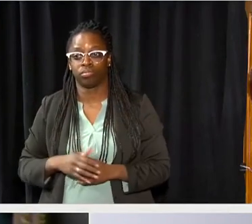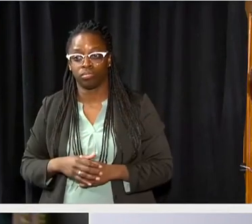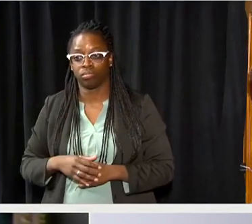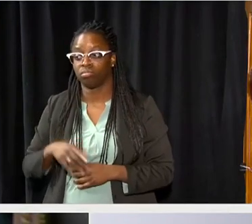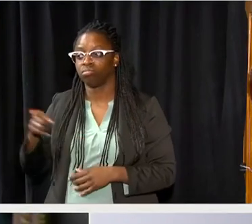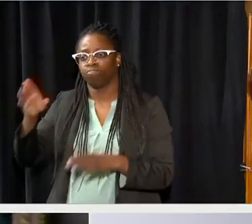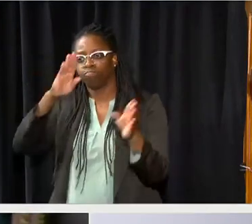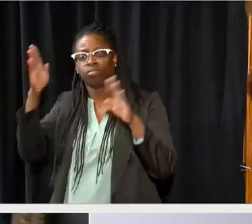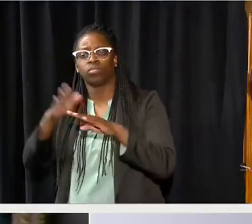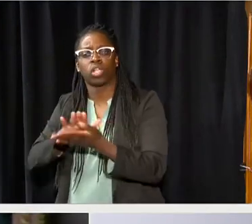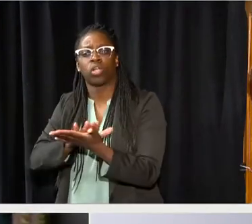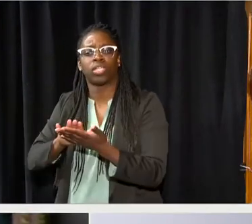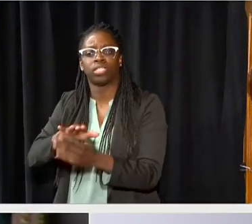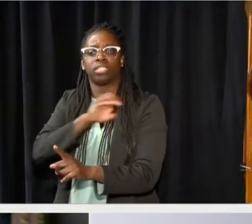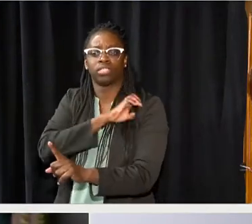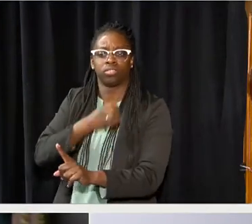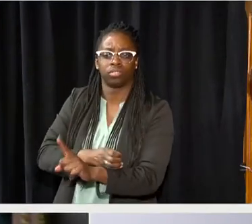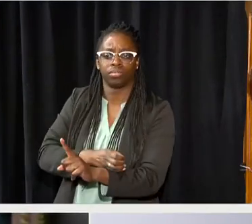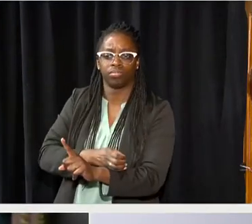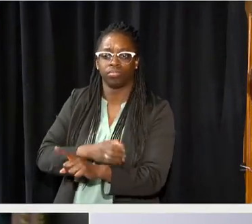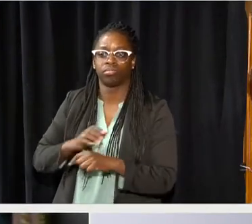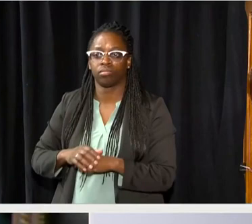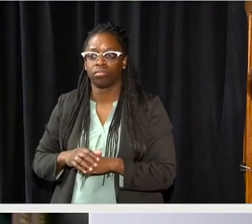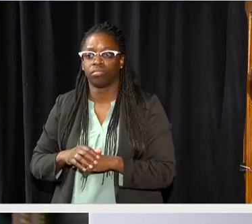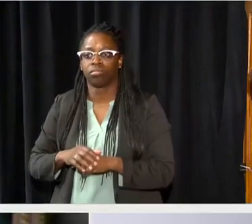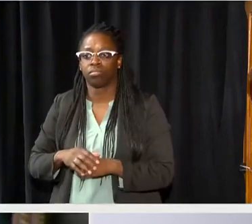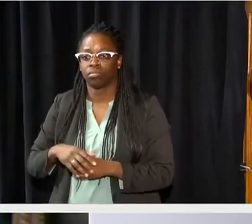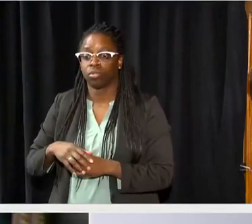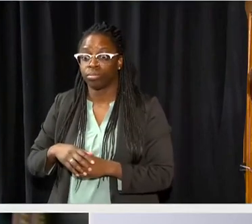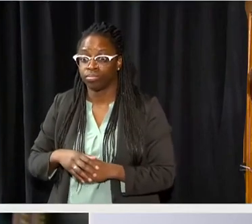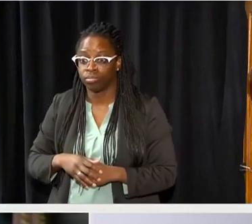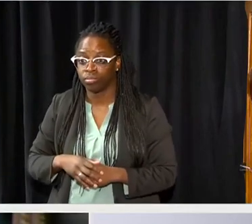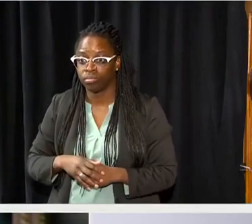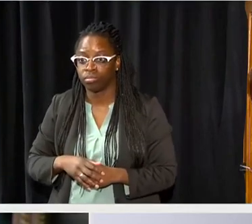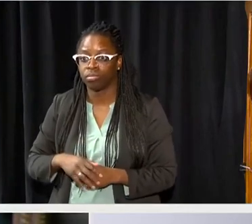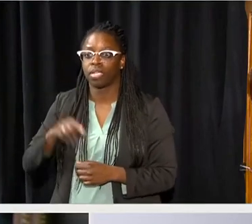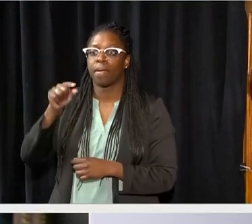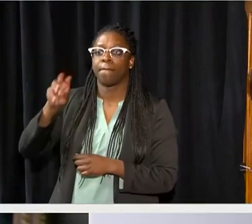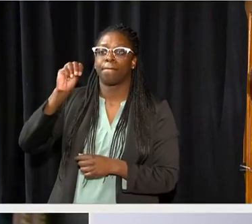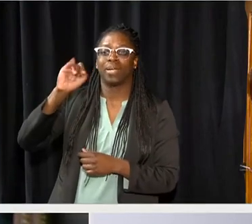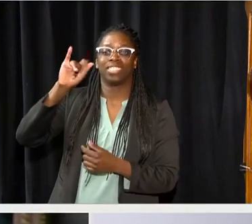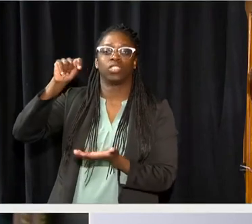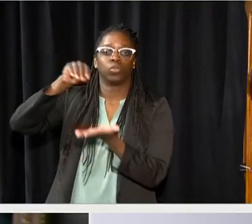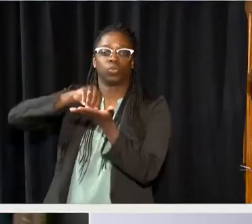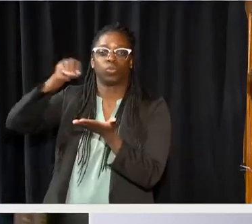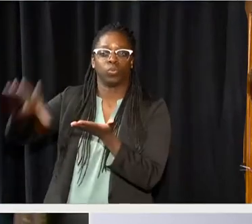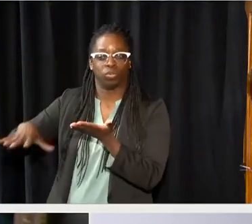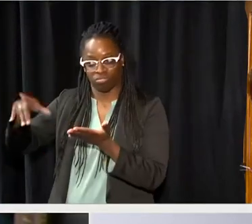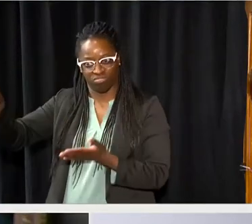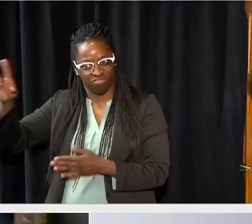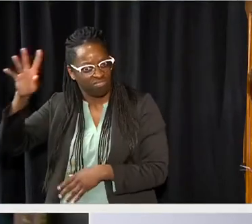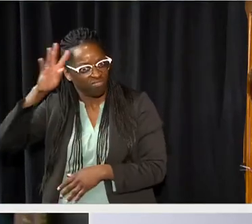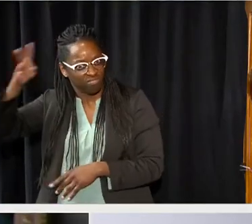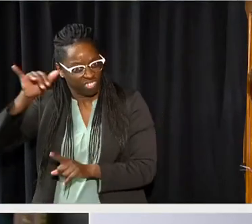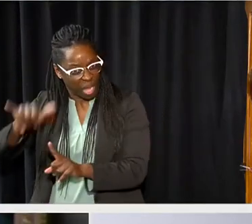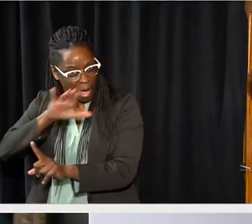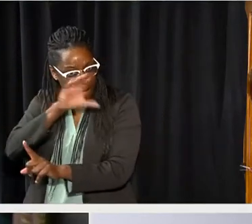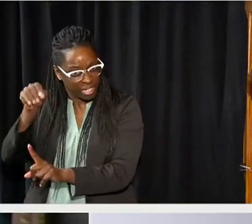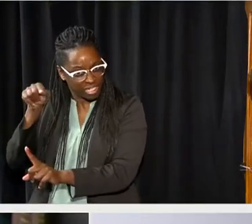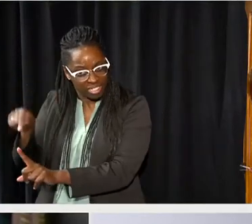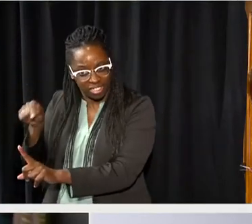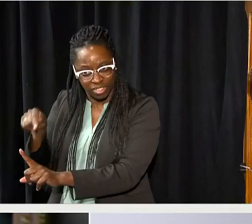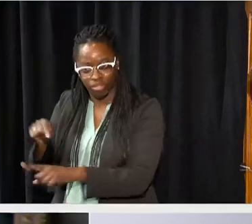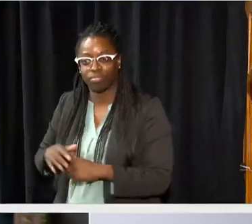It's now got 500 employees at Devens alone. I think about Sublime Systems in Somerville, a